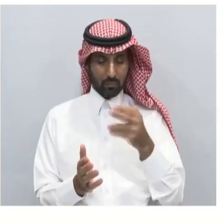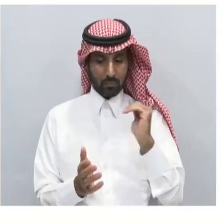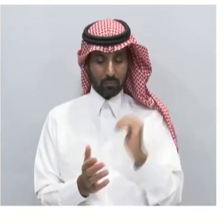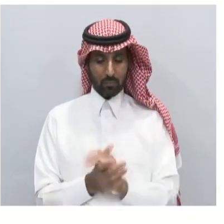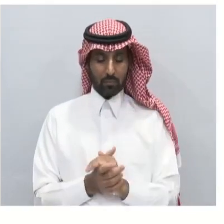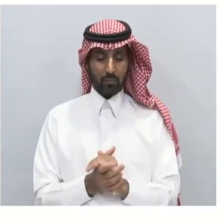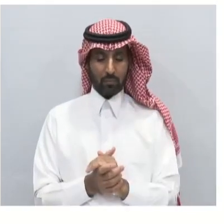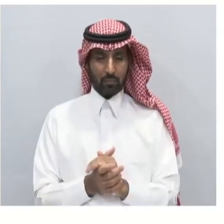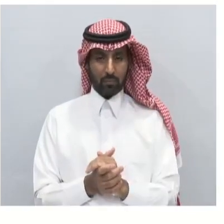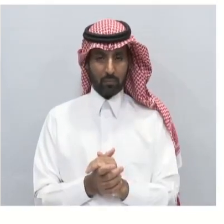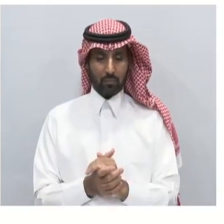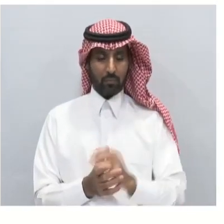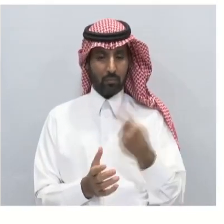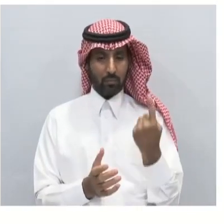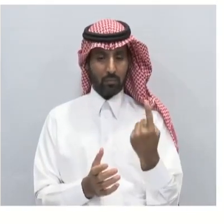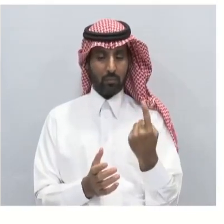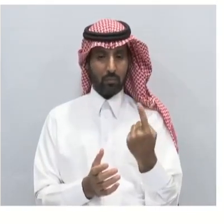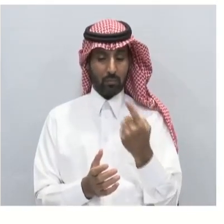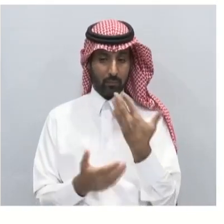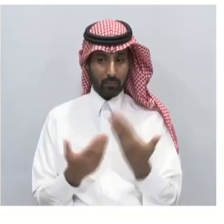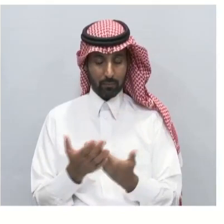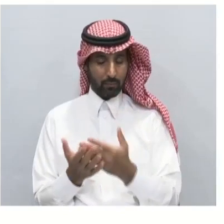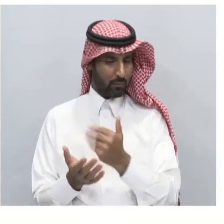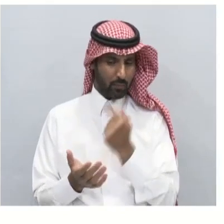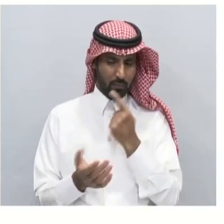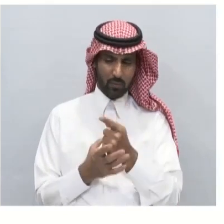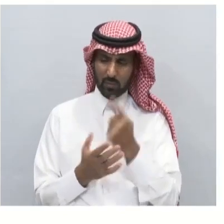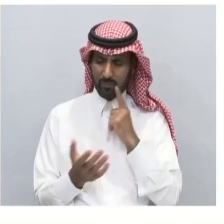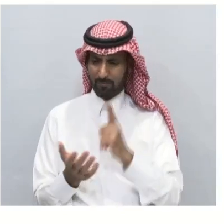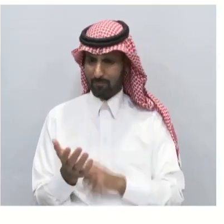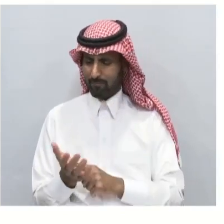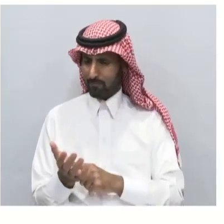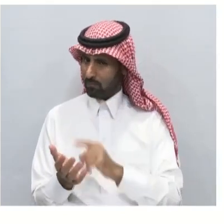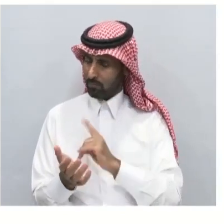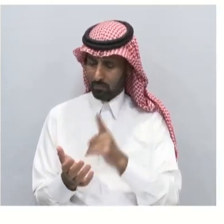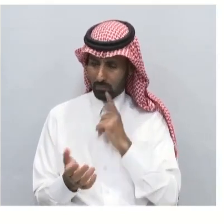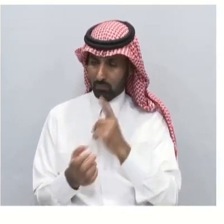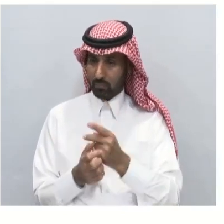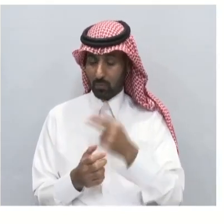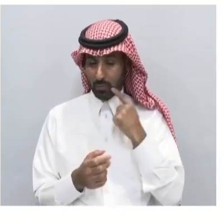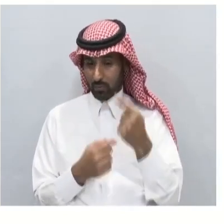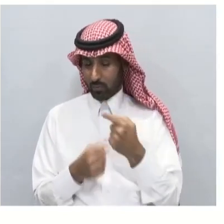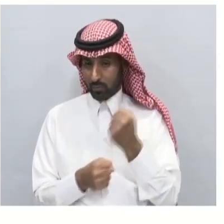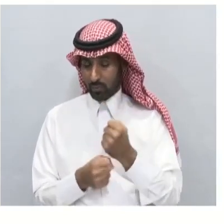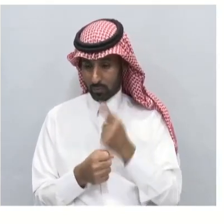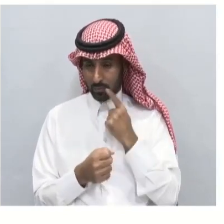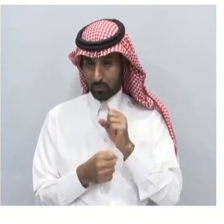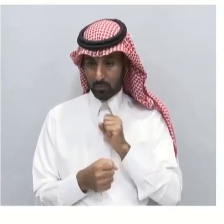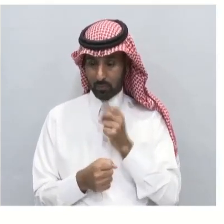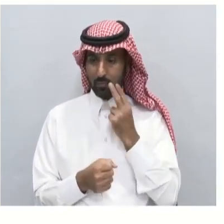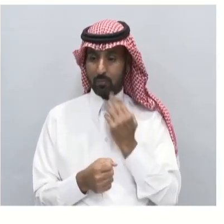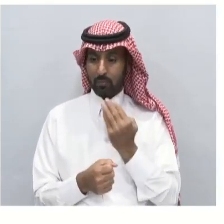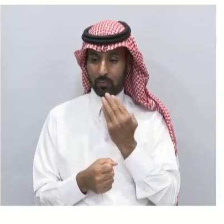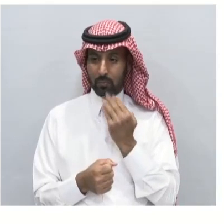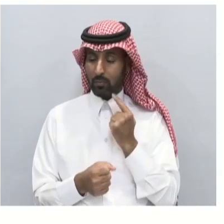answers. Number one, try not to believe that only your culture does things the right